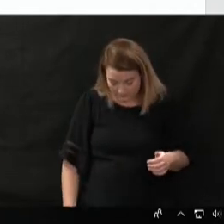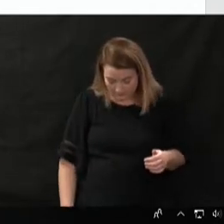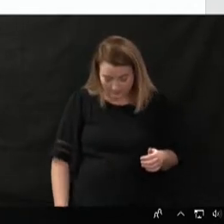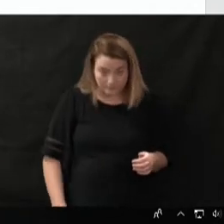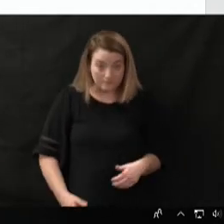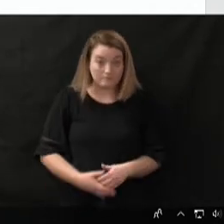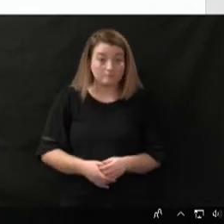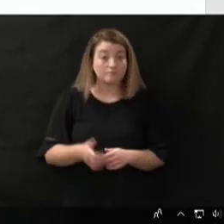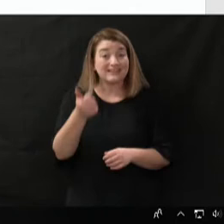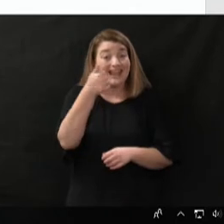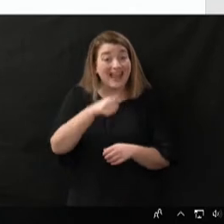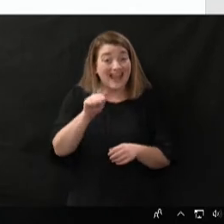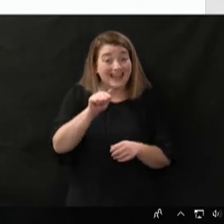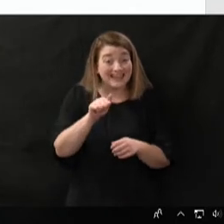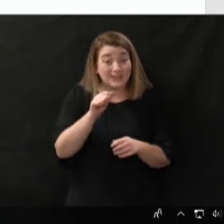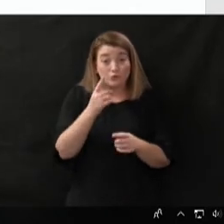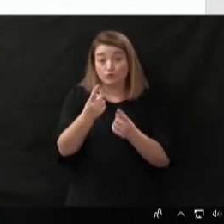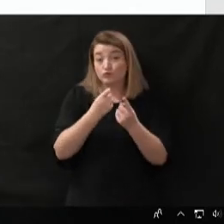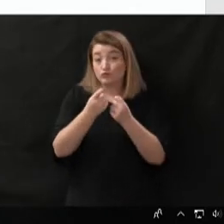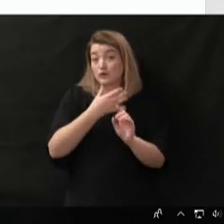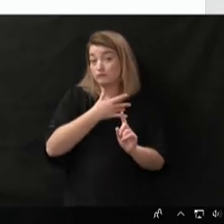Okay, any questions from